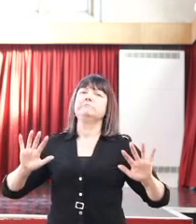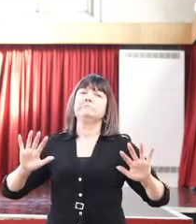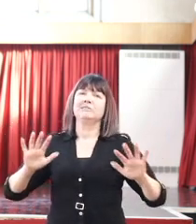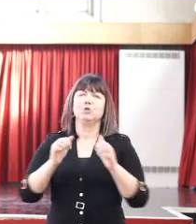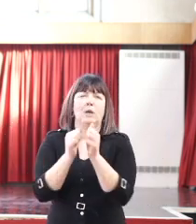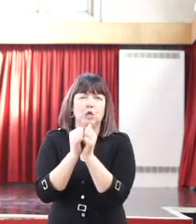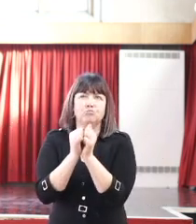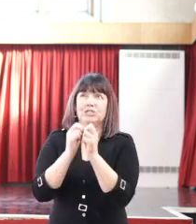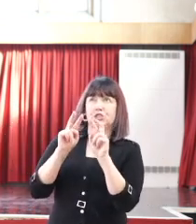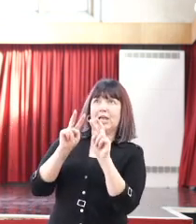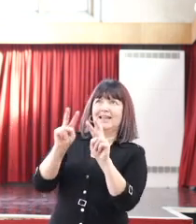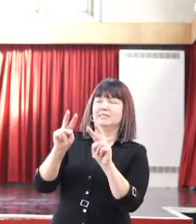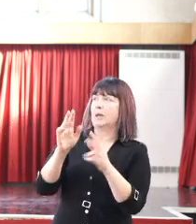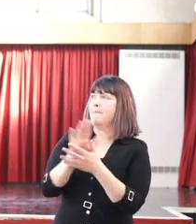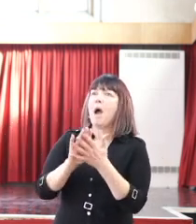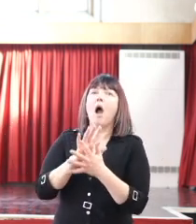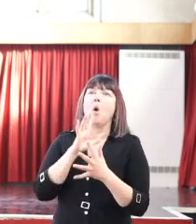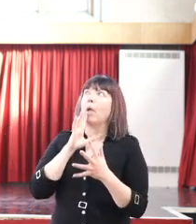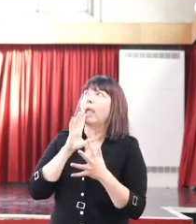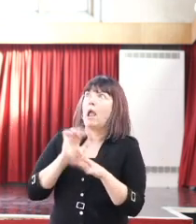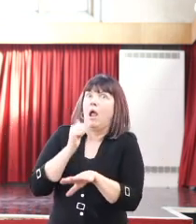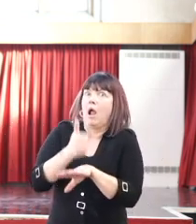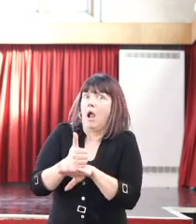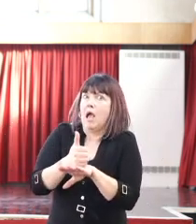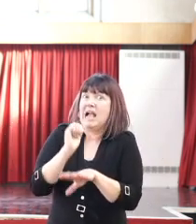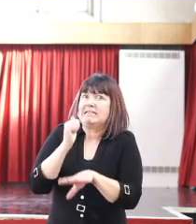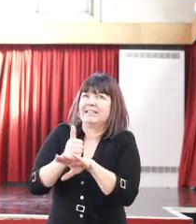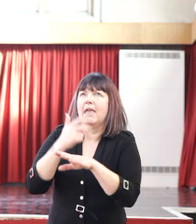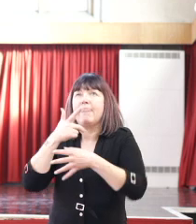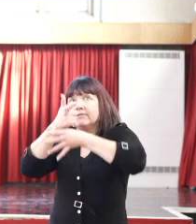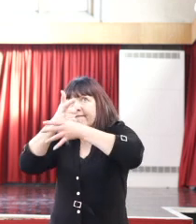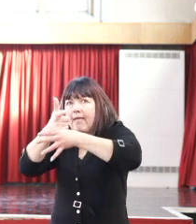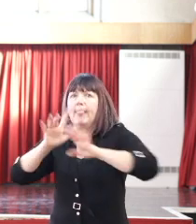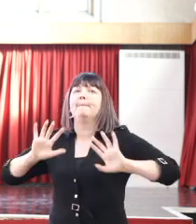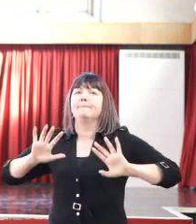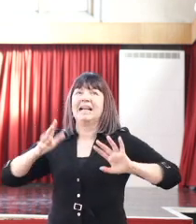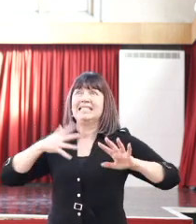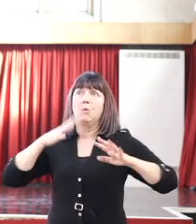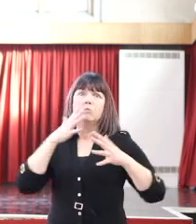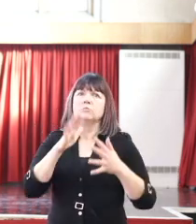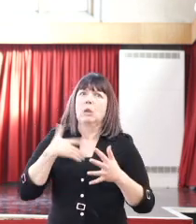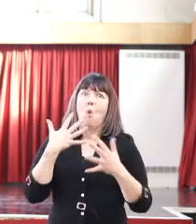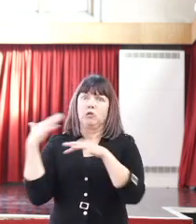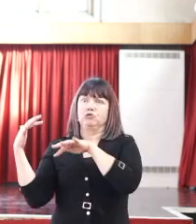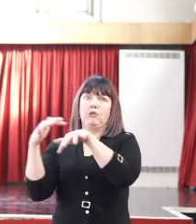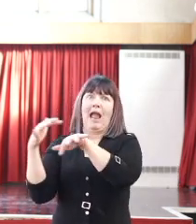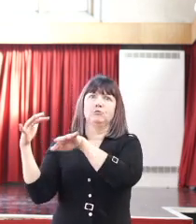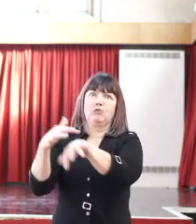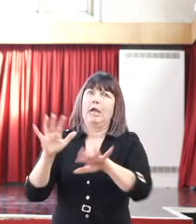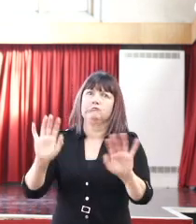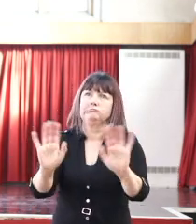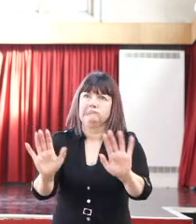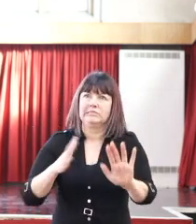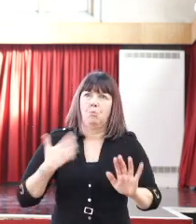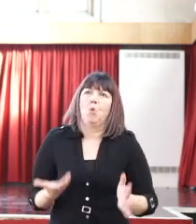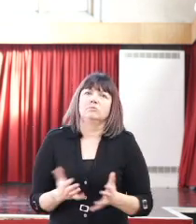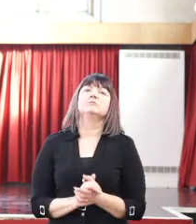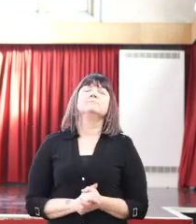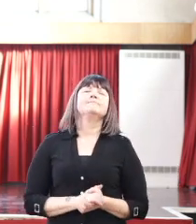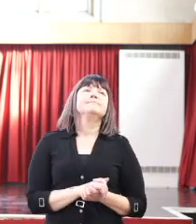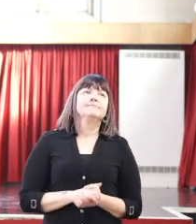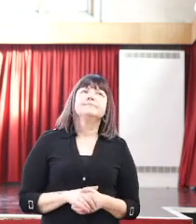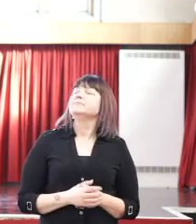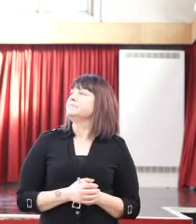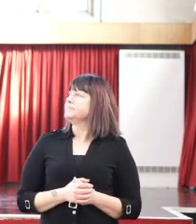So basically we did it without telling anyone and just documented it. So we didn't want to create crowds, even though it was a big beach. Love.